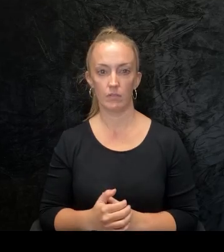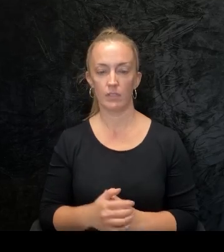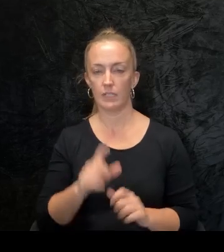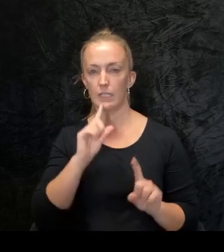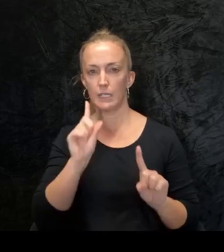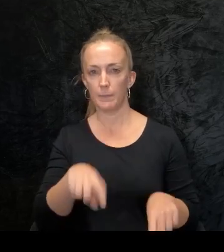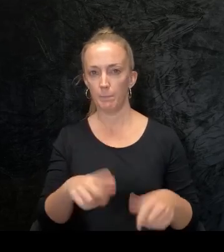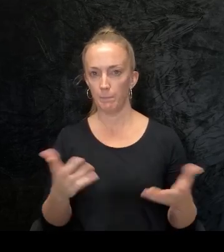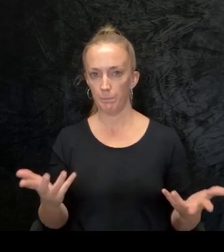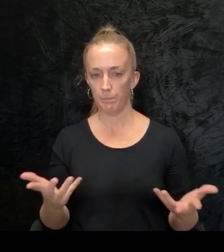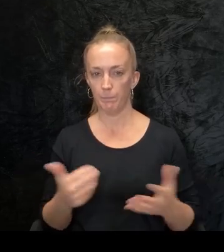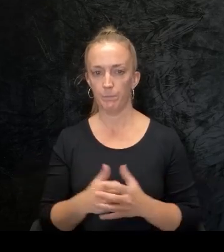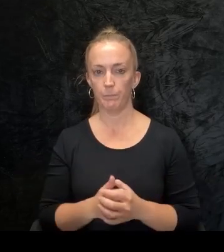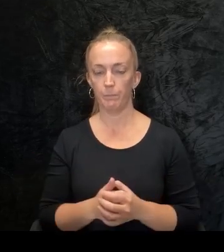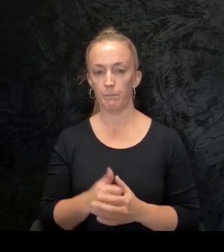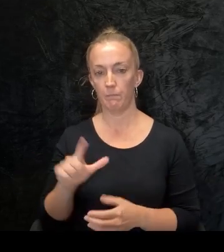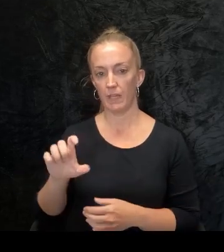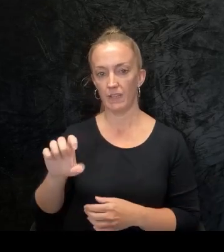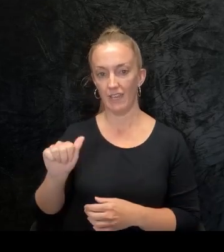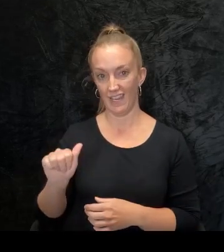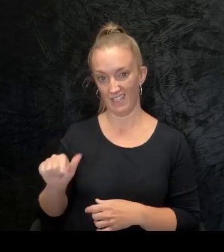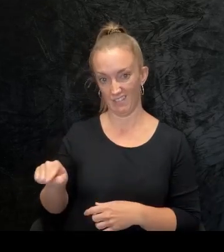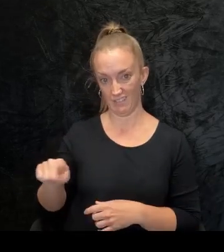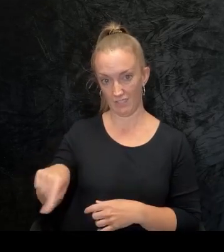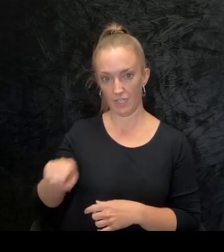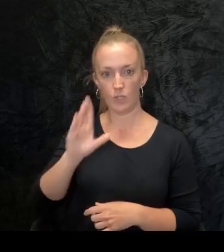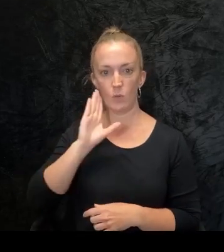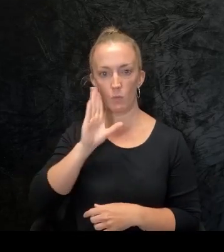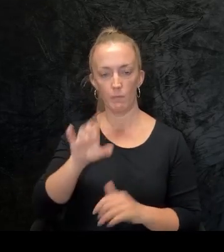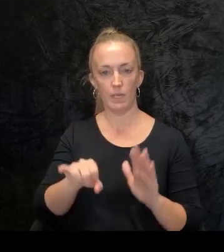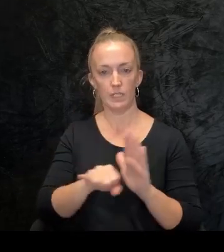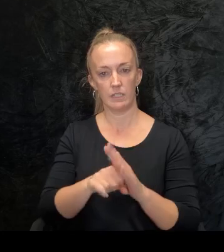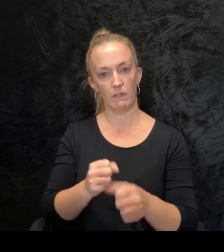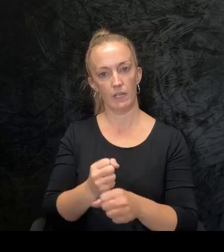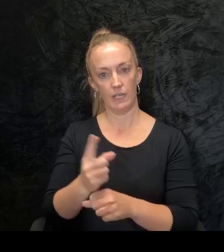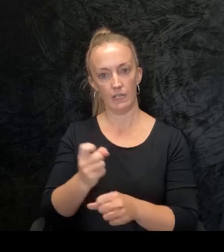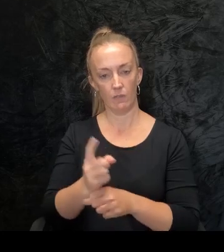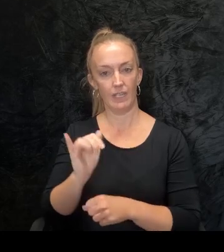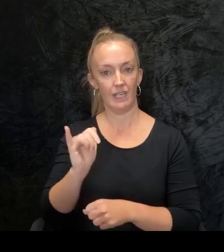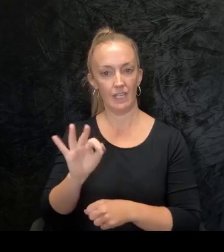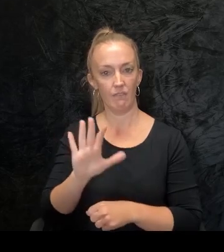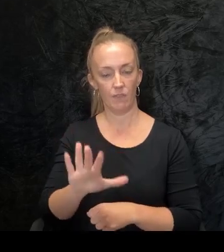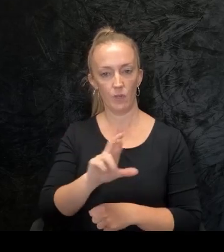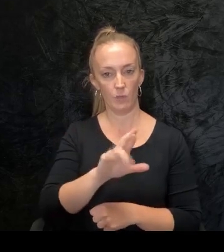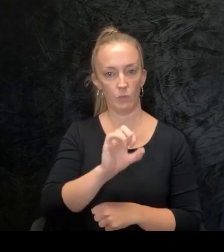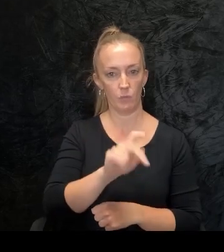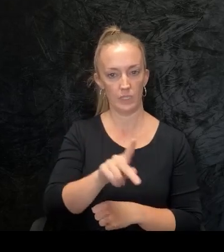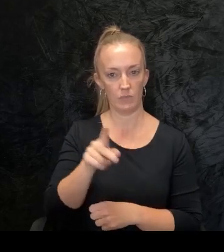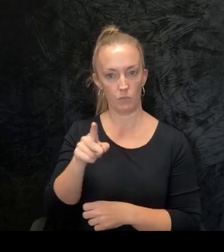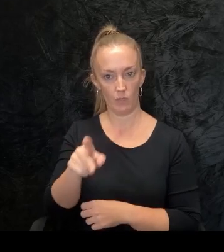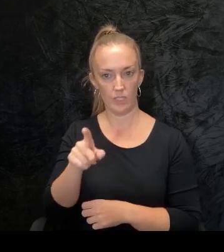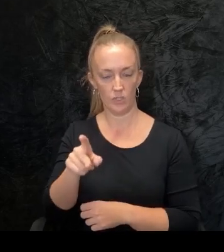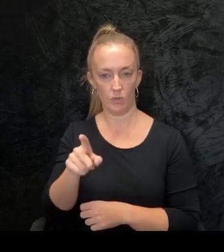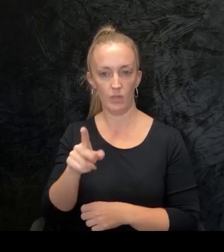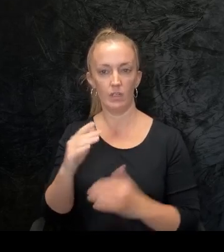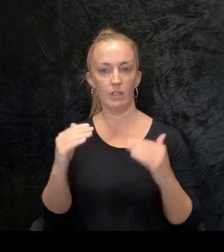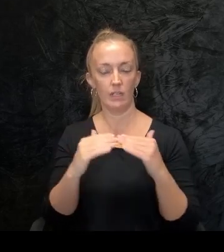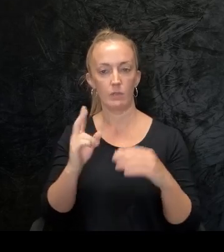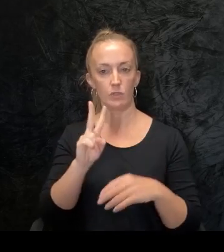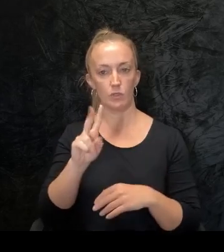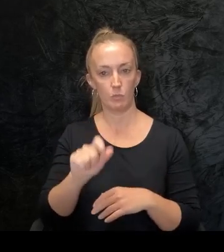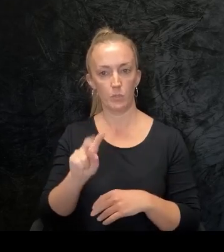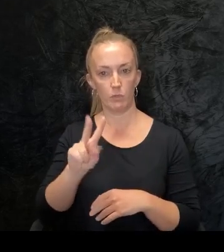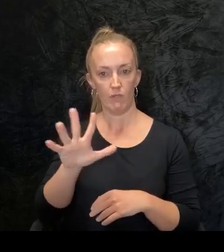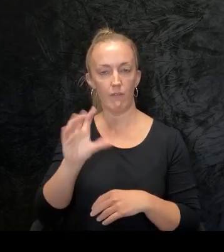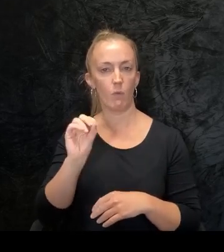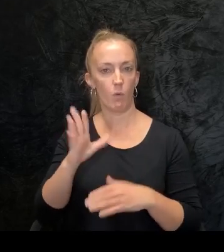Answer. LEAs will be identified annually if their risk ratio is 2.25 or